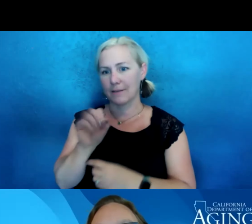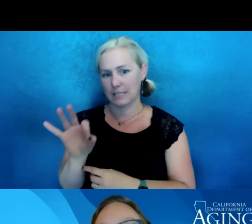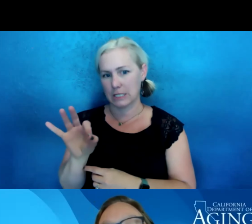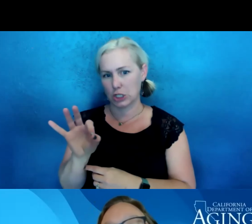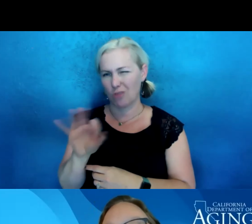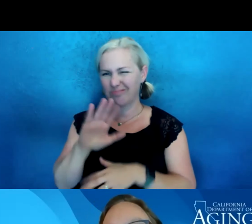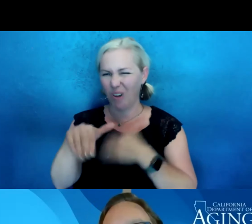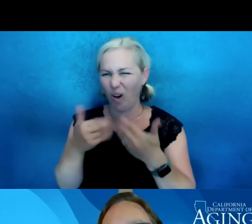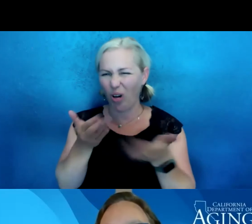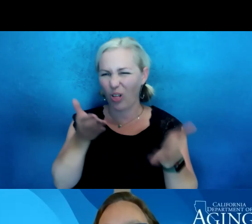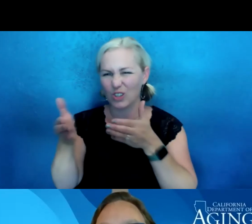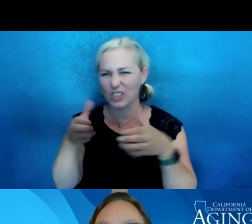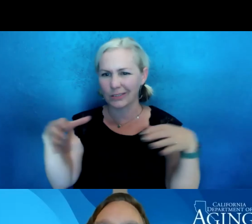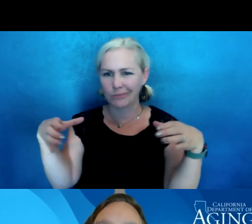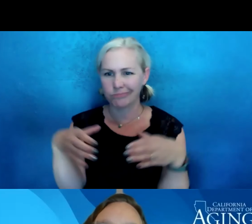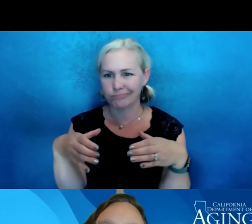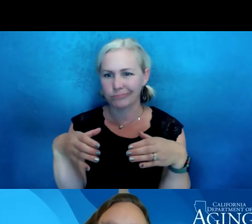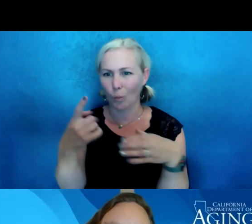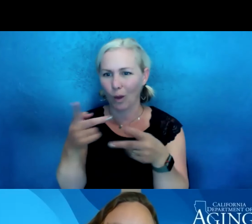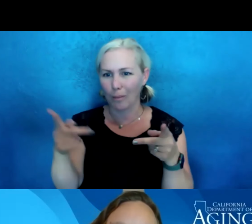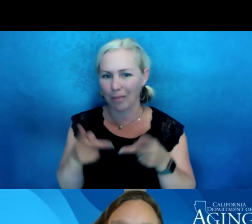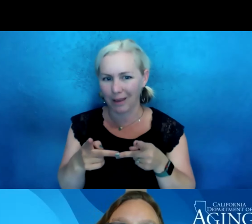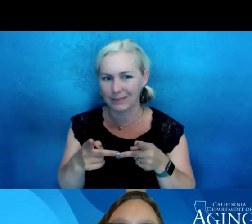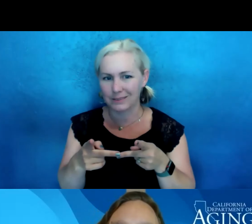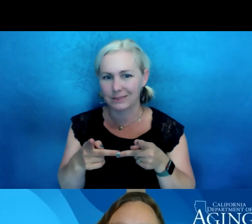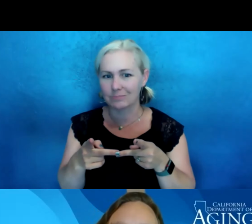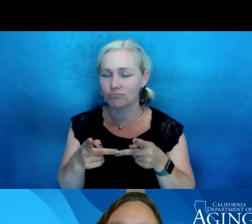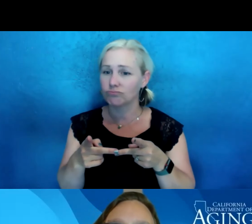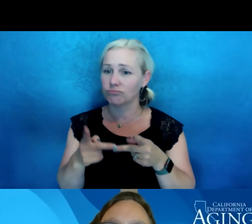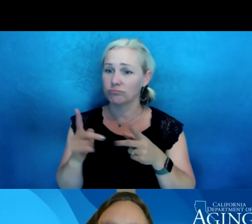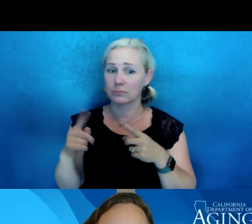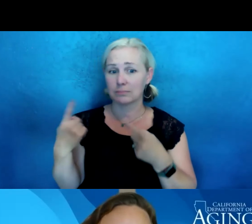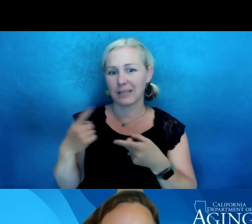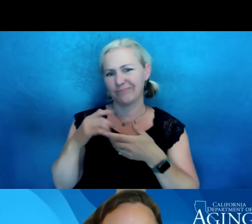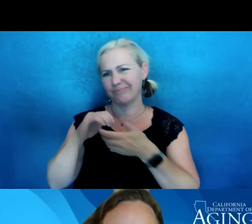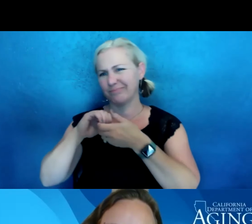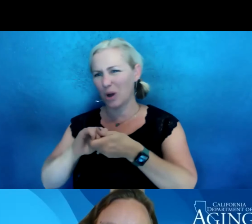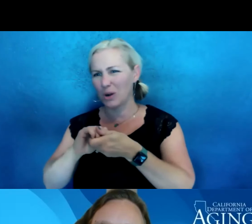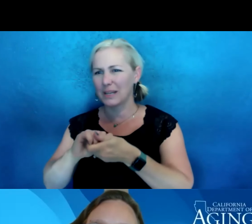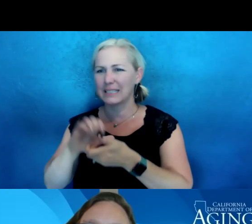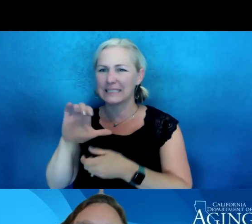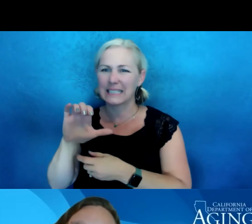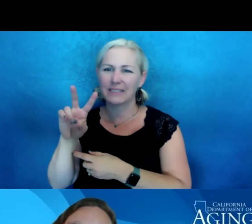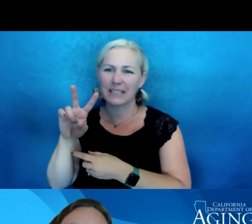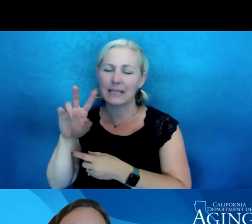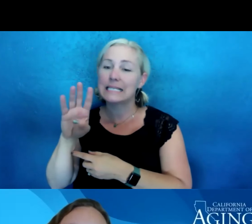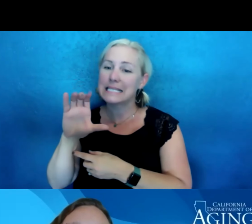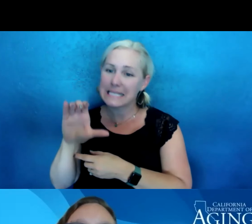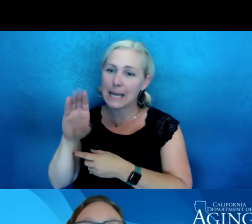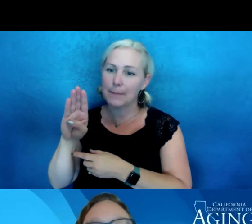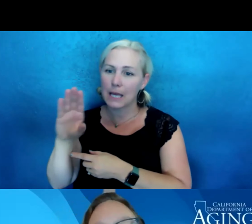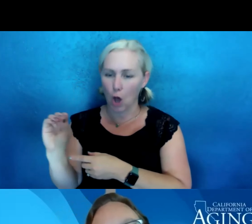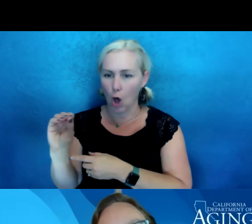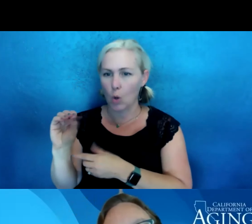all services under one front door, but then partnering deeply with CBOs, community-based organizations in different